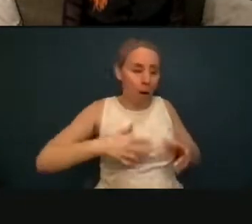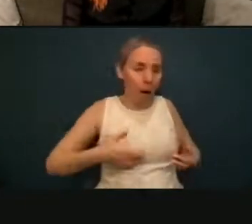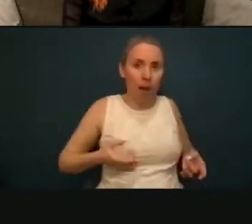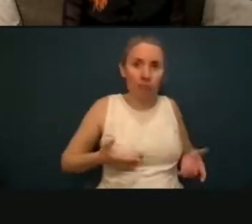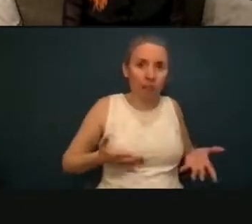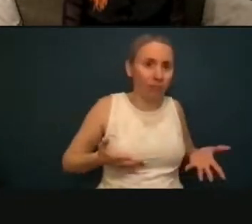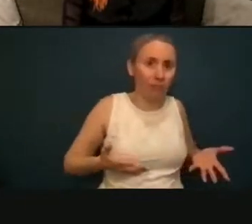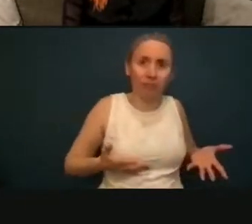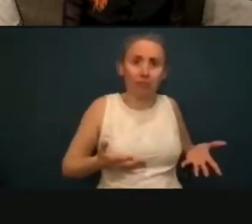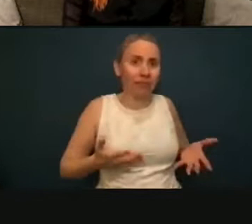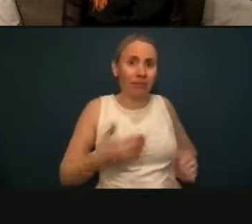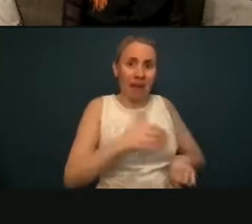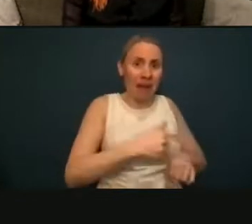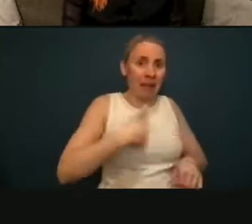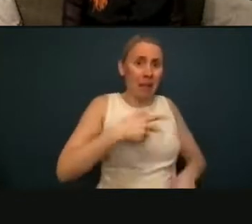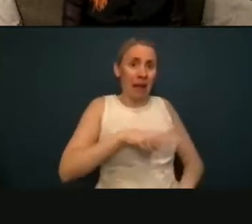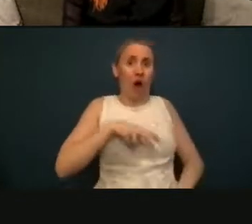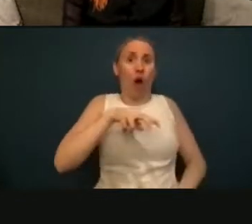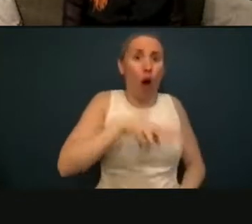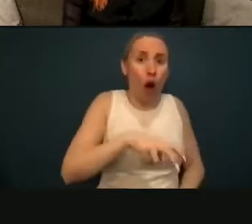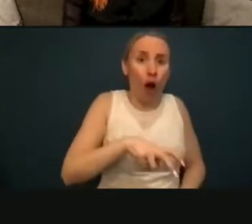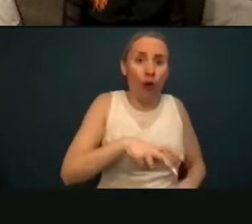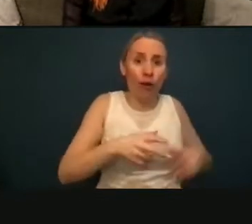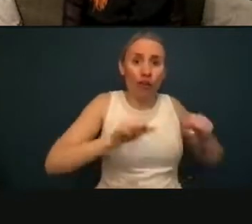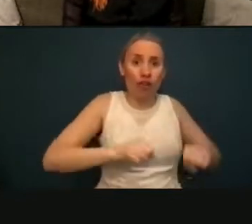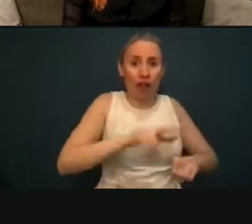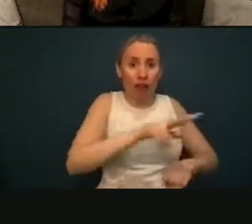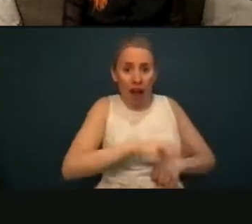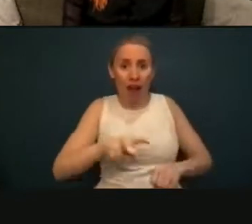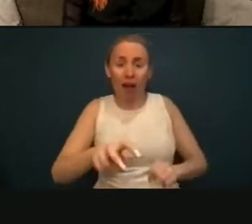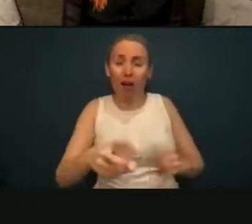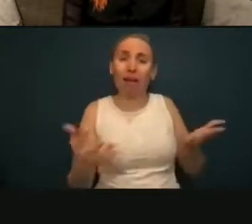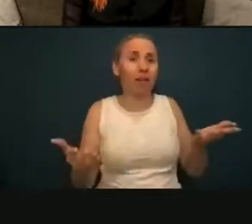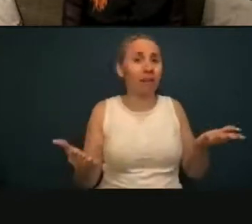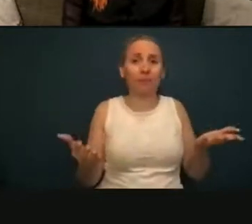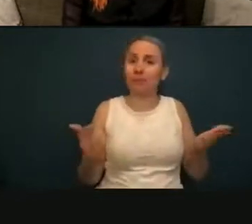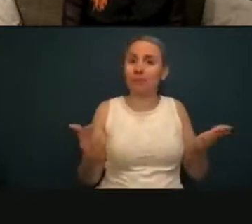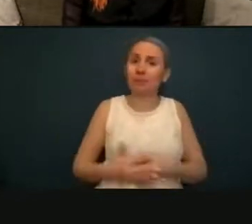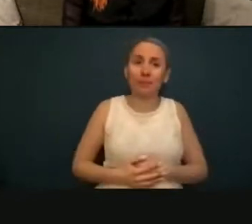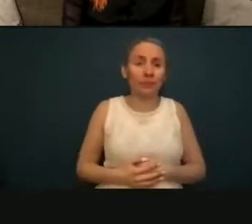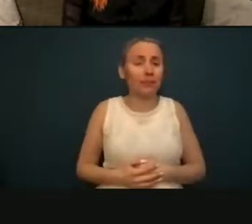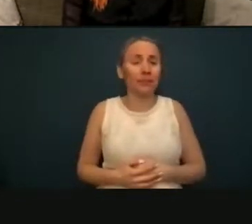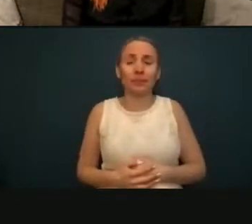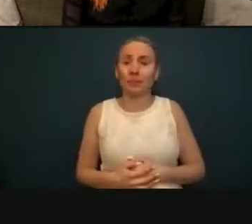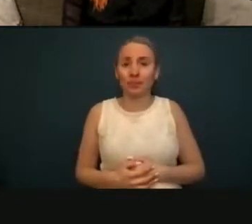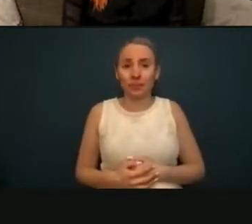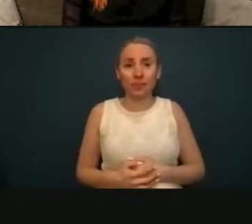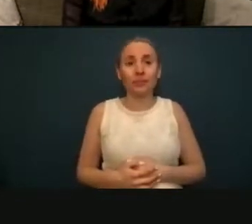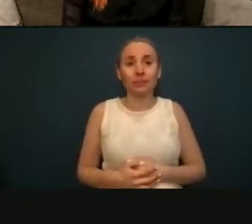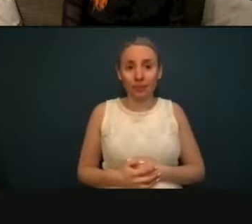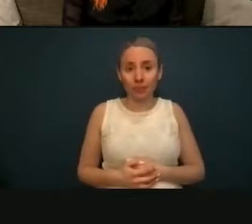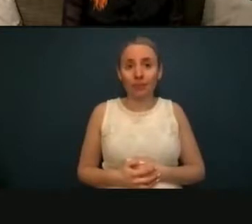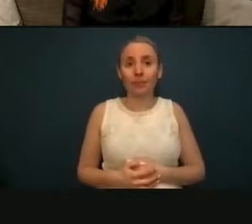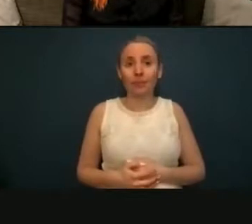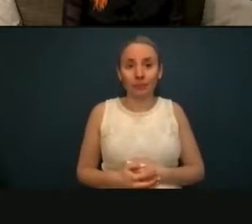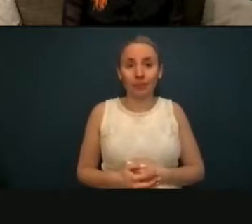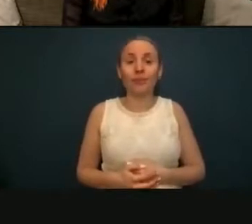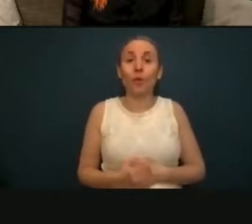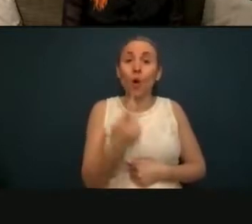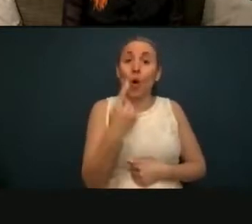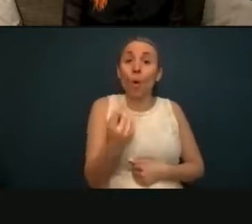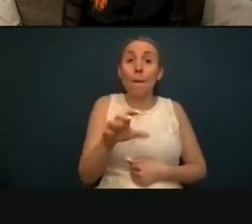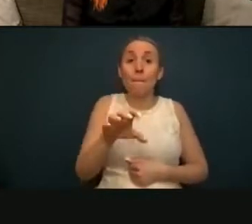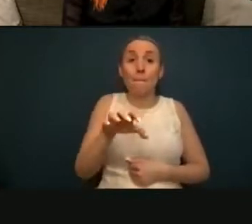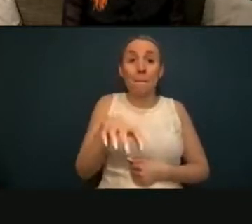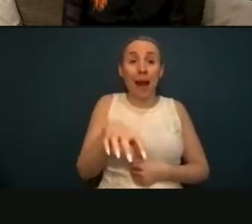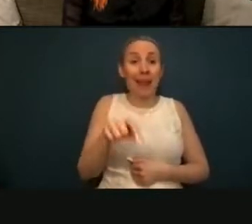know, me coming on with my chair and things like that. And yeah, there was also one venue that